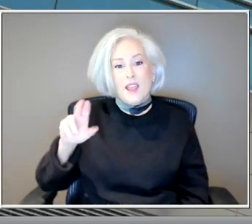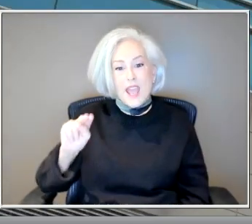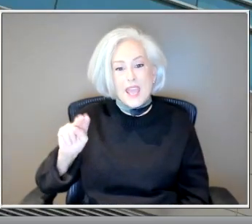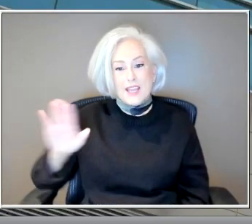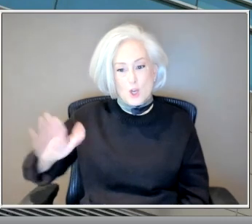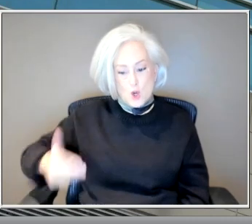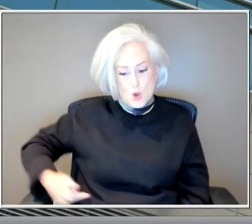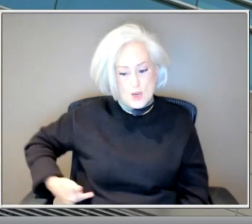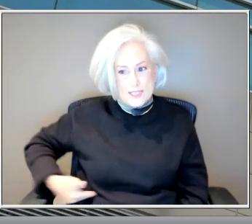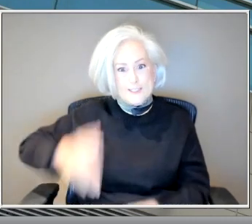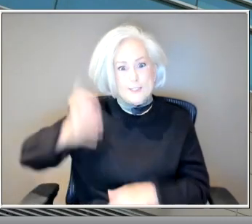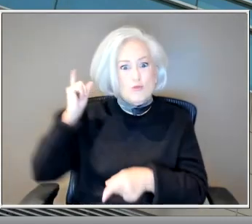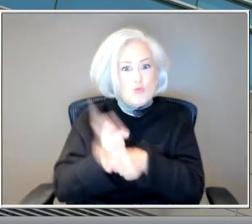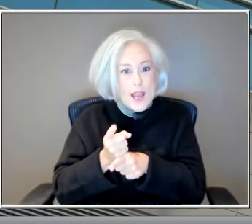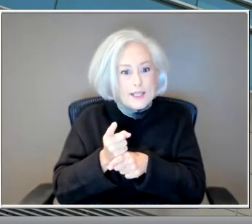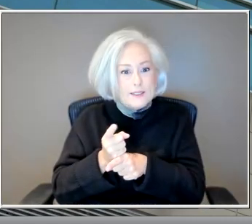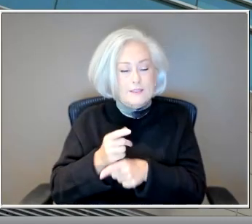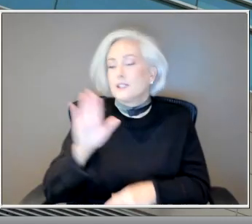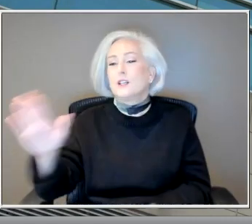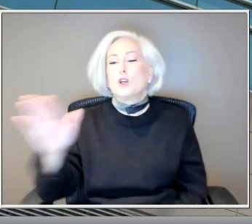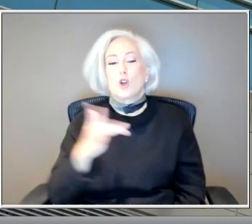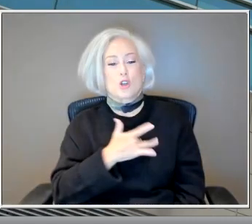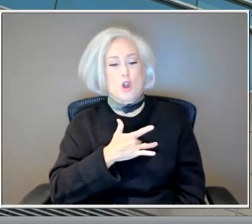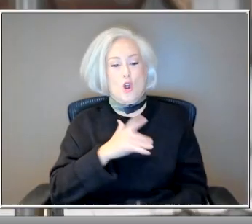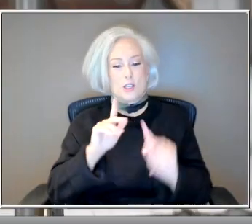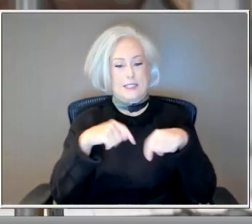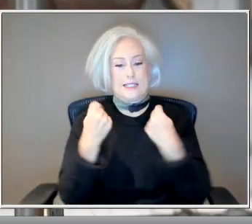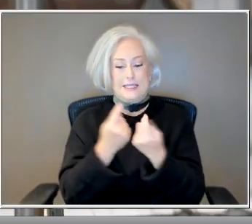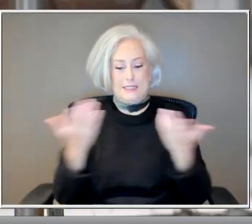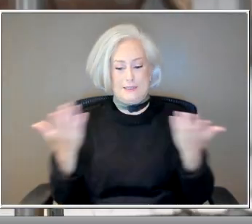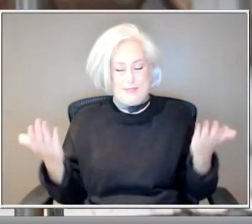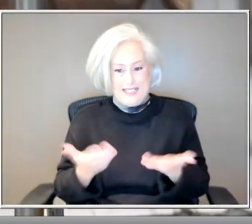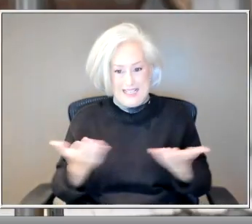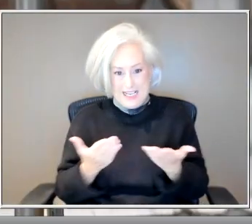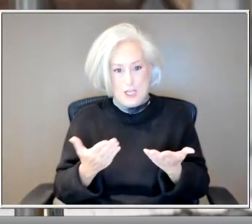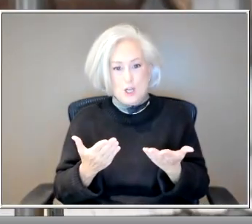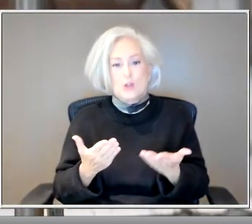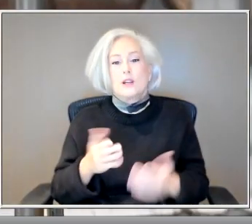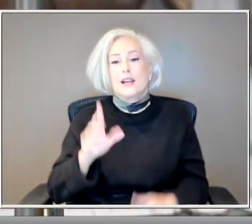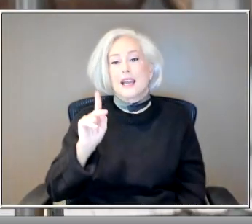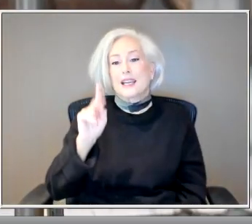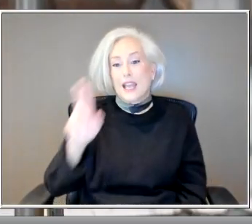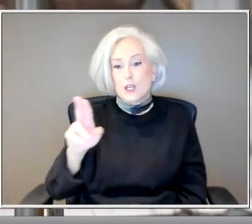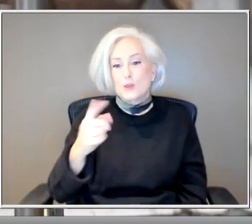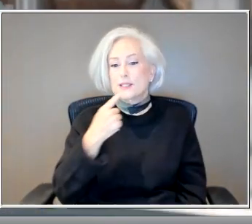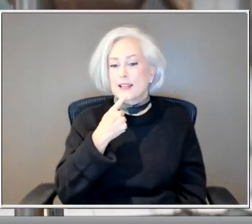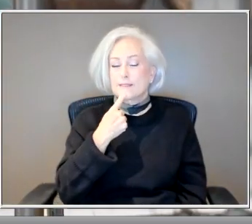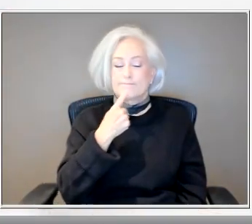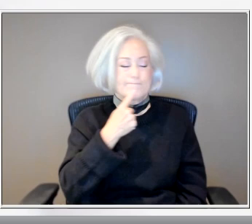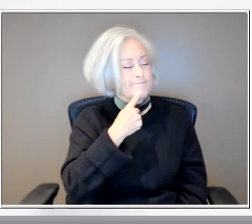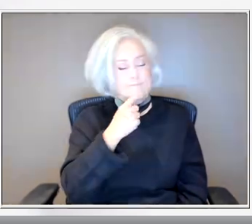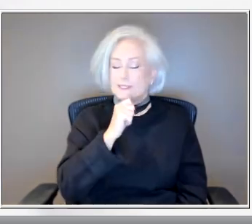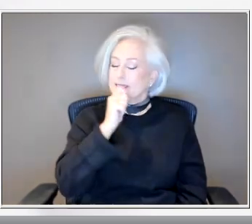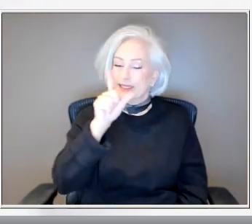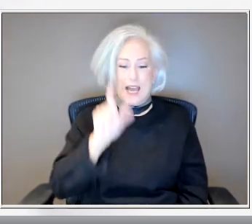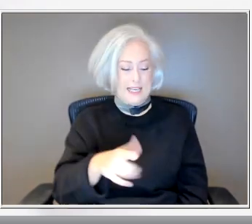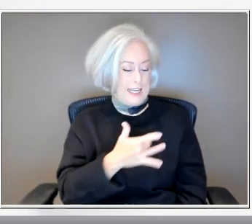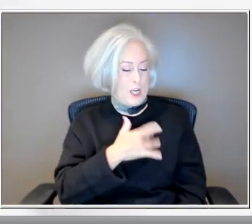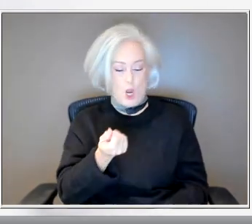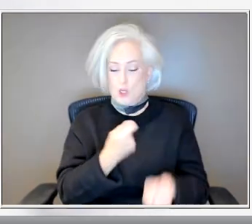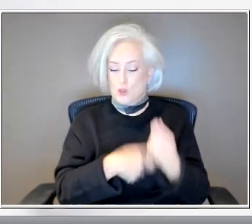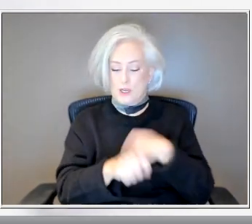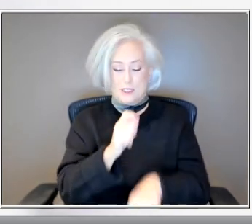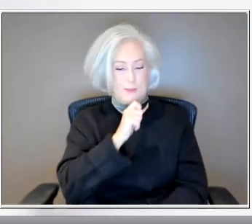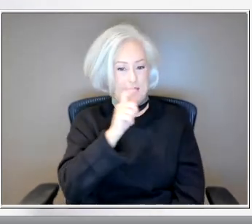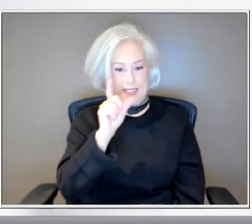Her cardiology team here at the University of Kansas Health System said she did not need a heart transplant. After a series